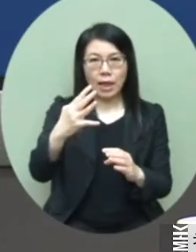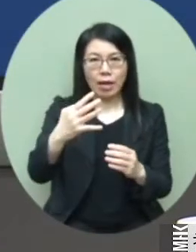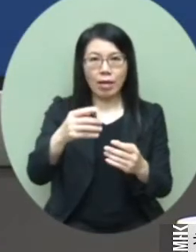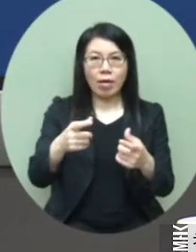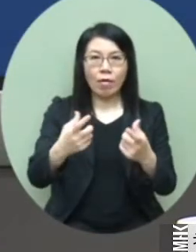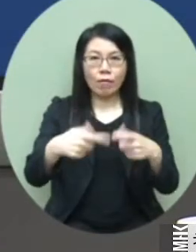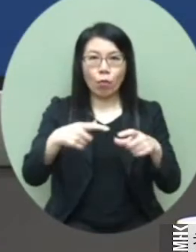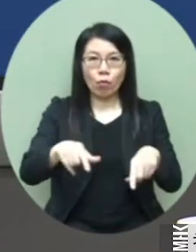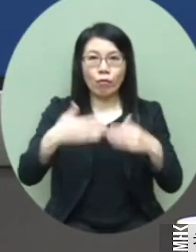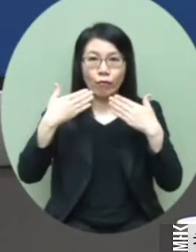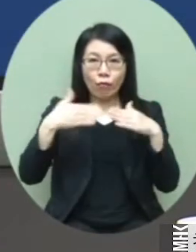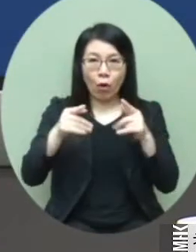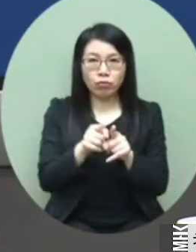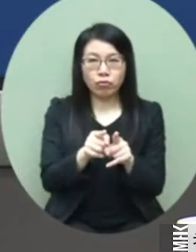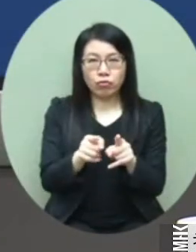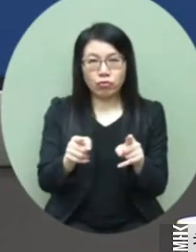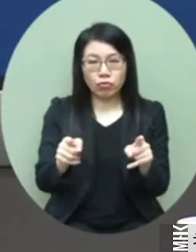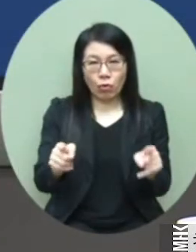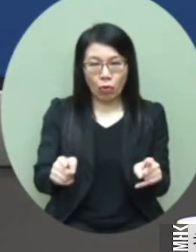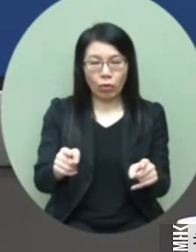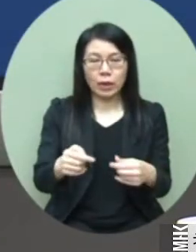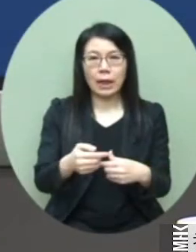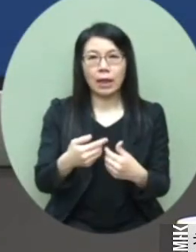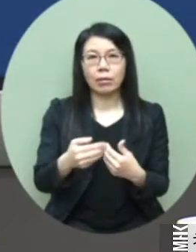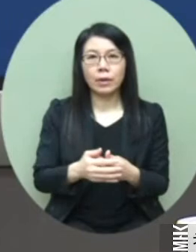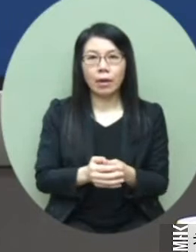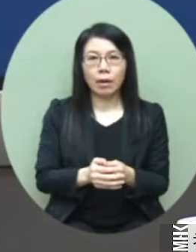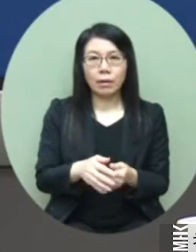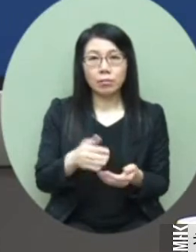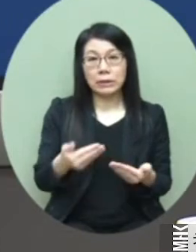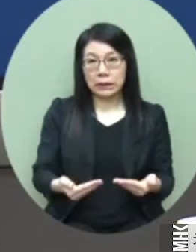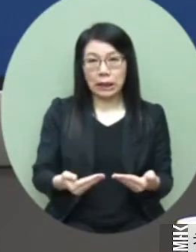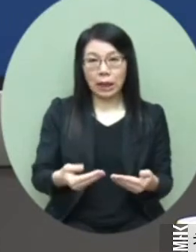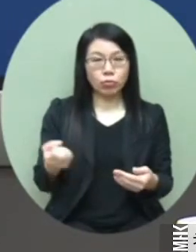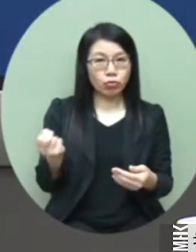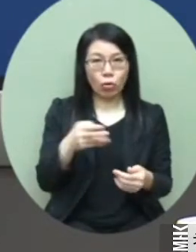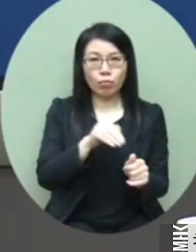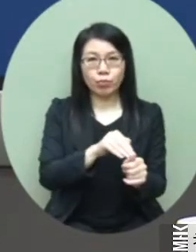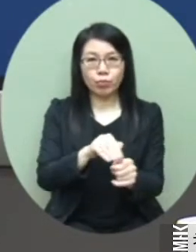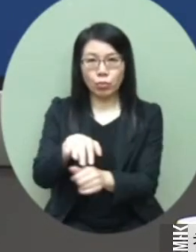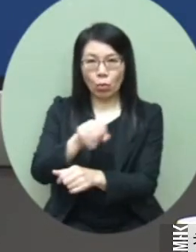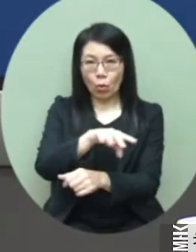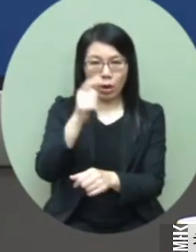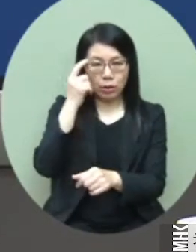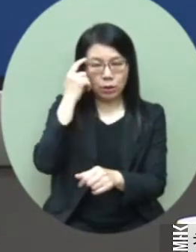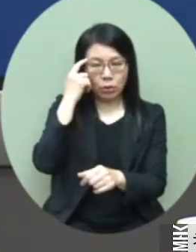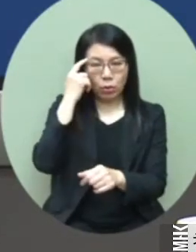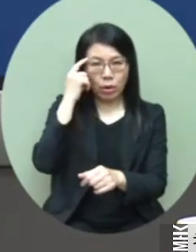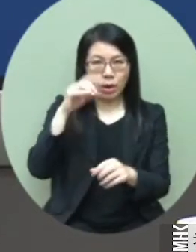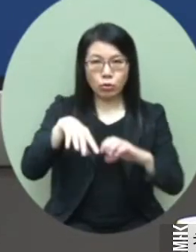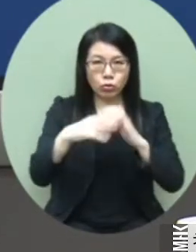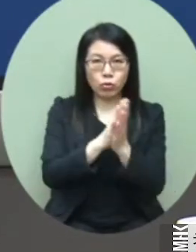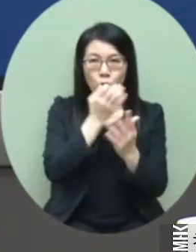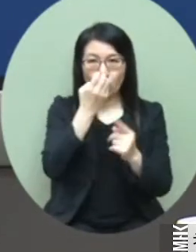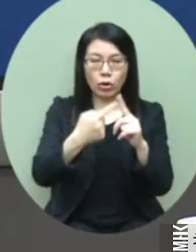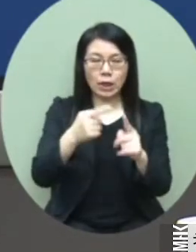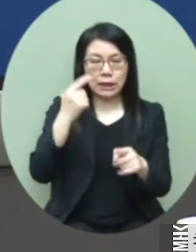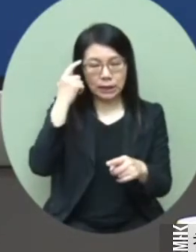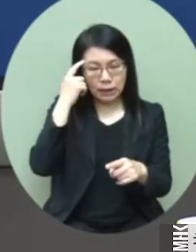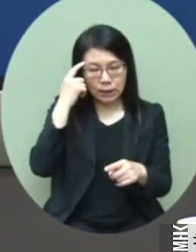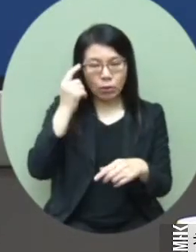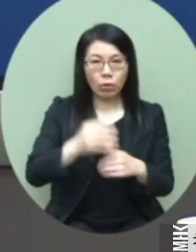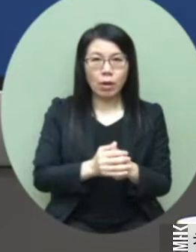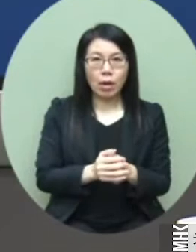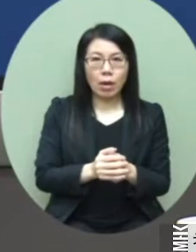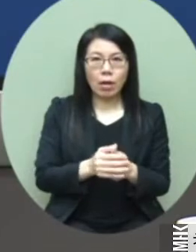And from tomorrow onwards, we will have 4 days of Easter holidays. Let me appeal to the